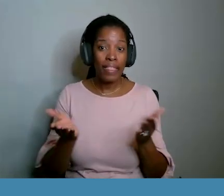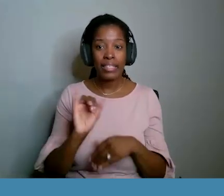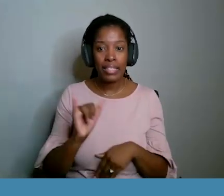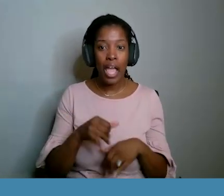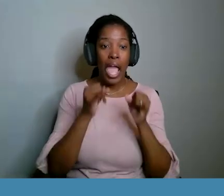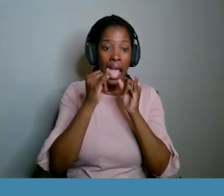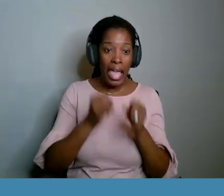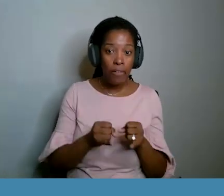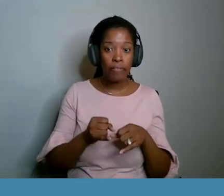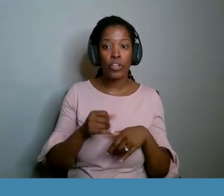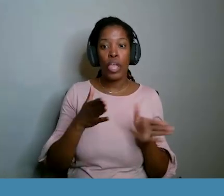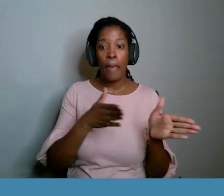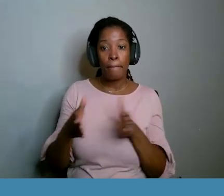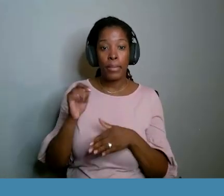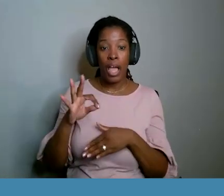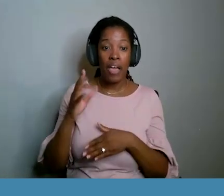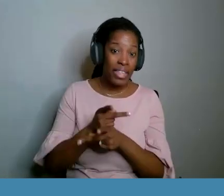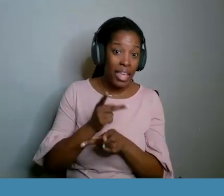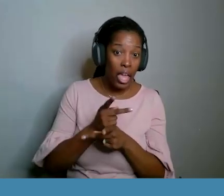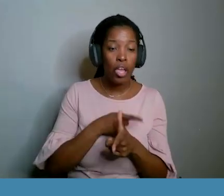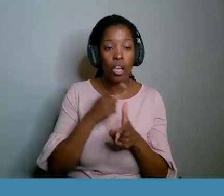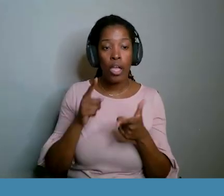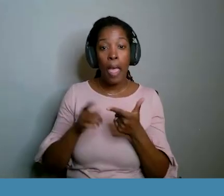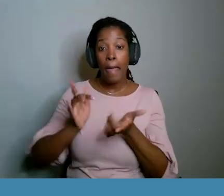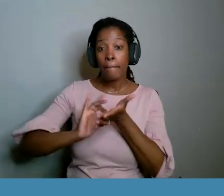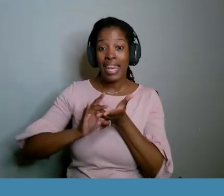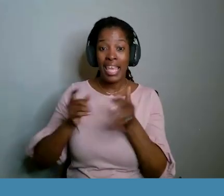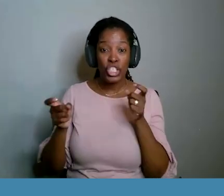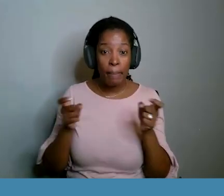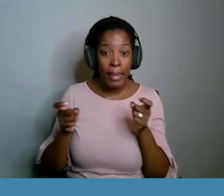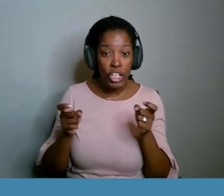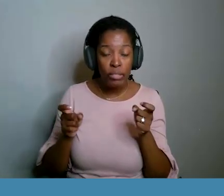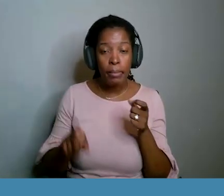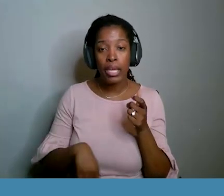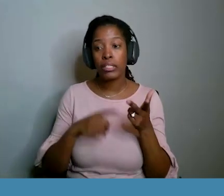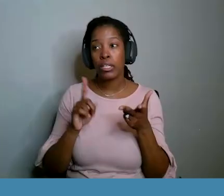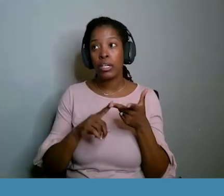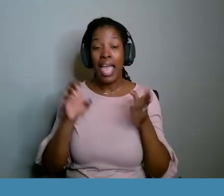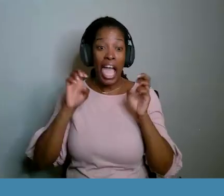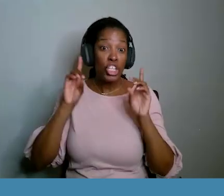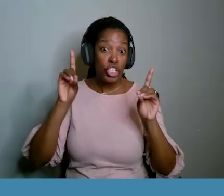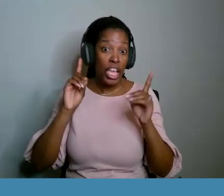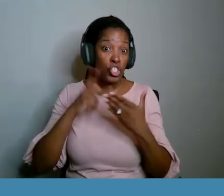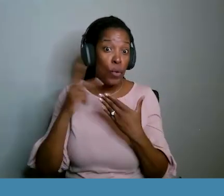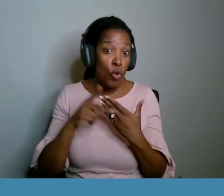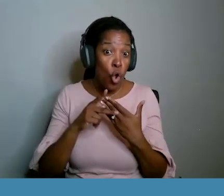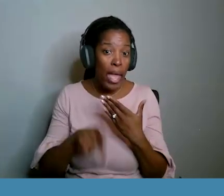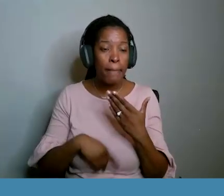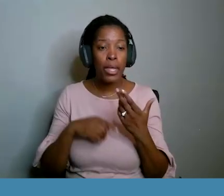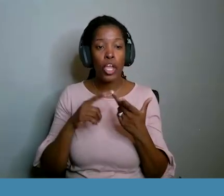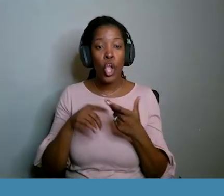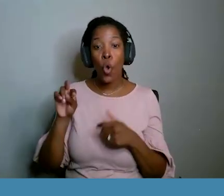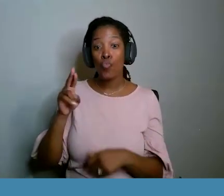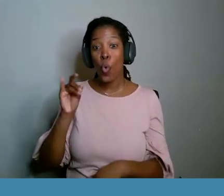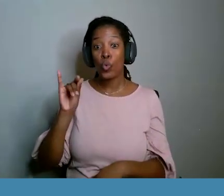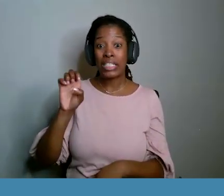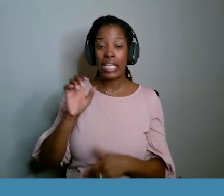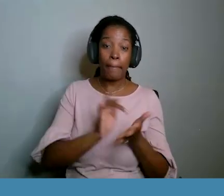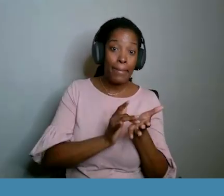care, medication management, educational programming, routine medical and dental